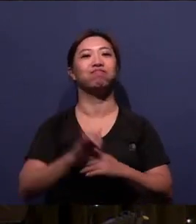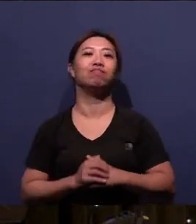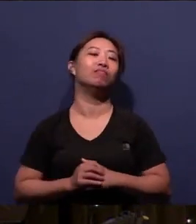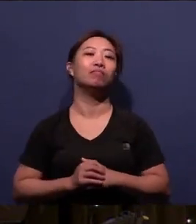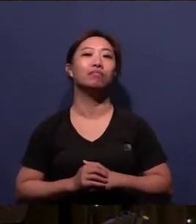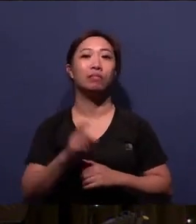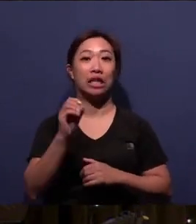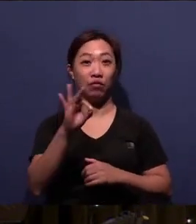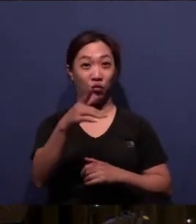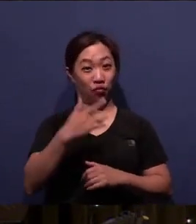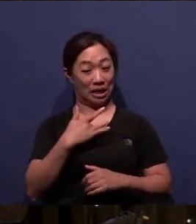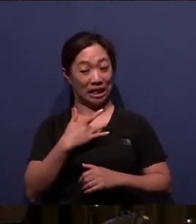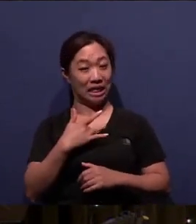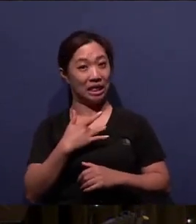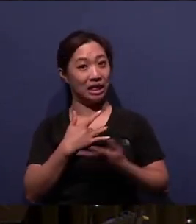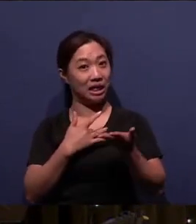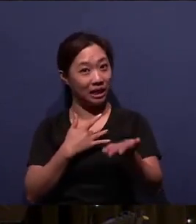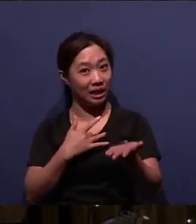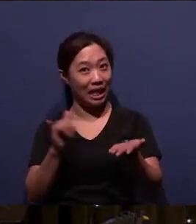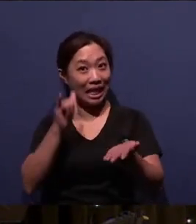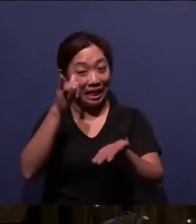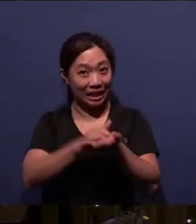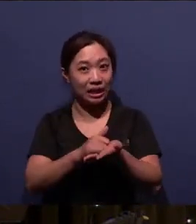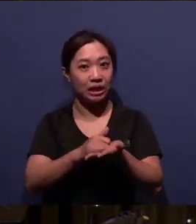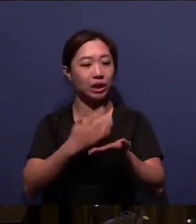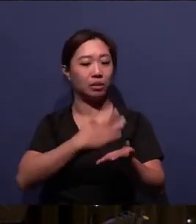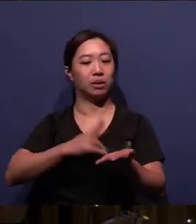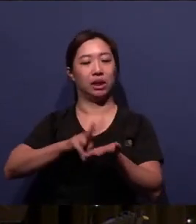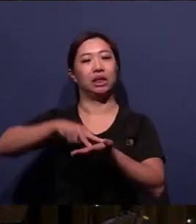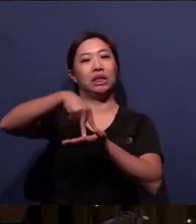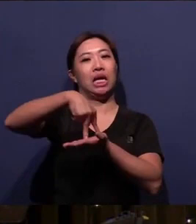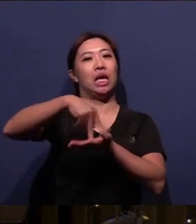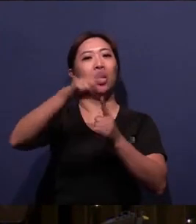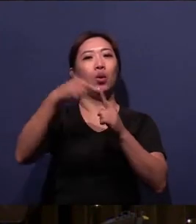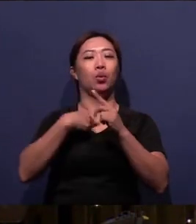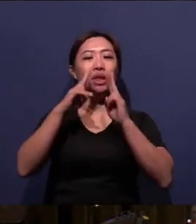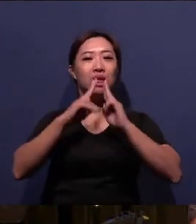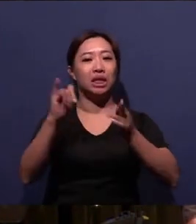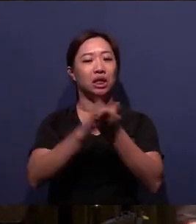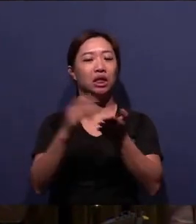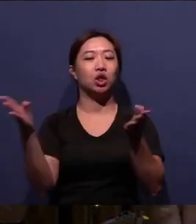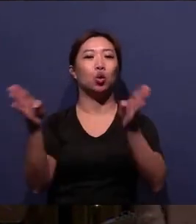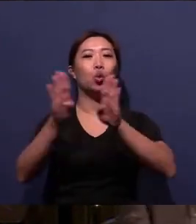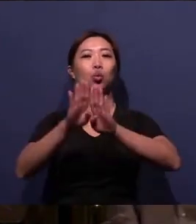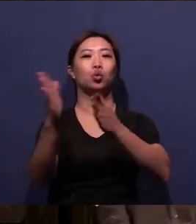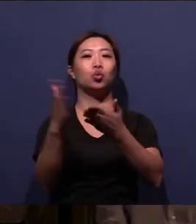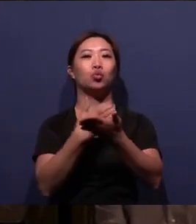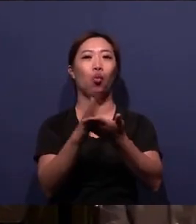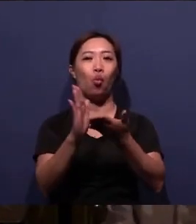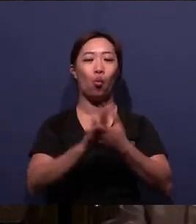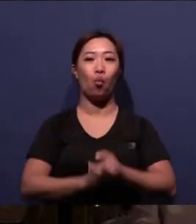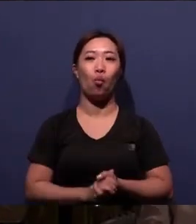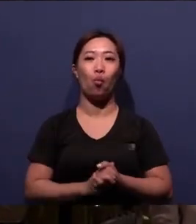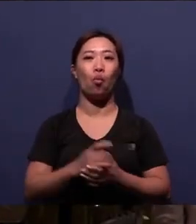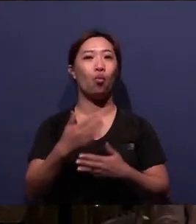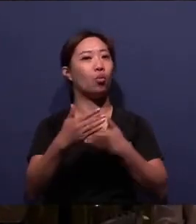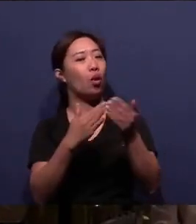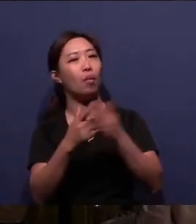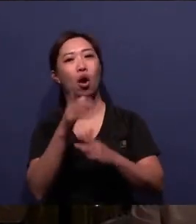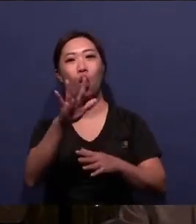So if that's you, let's stand as we sing this closing song. Wherever you